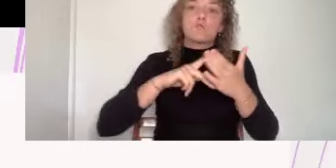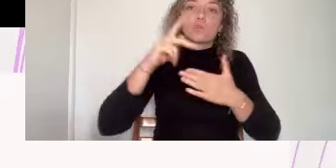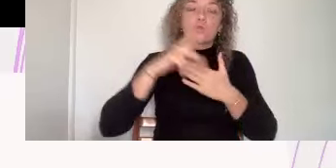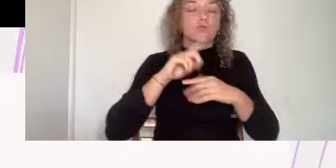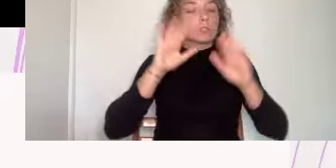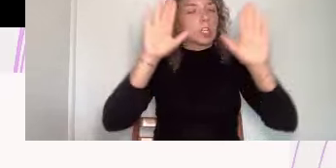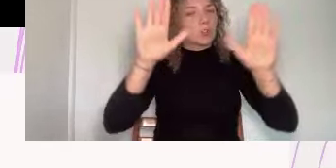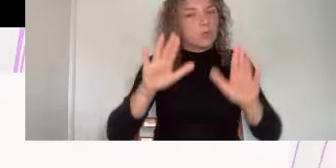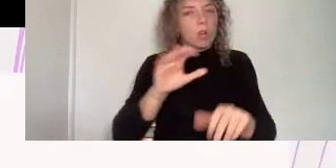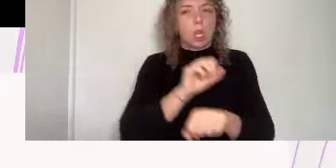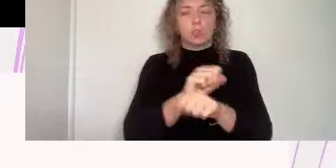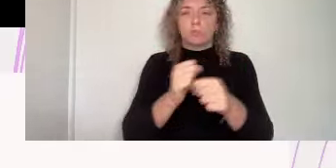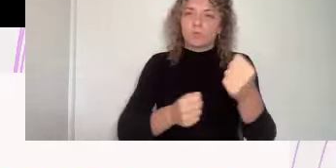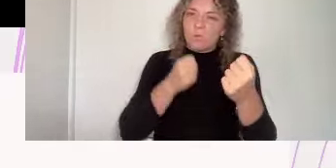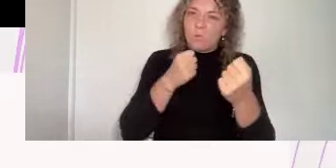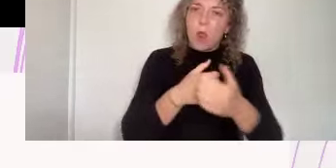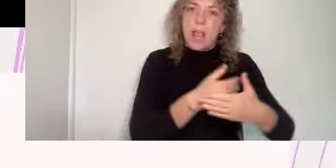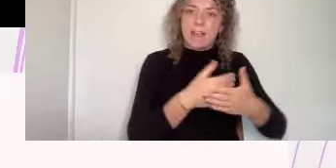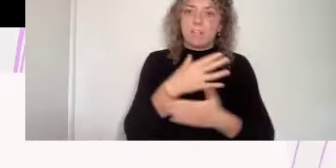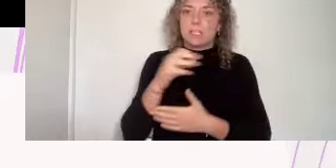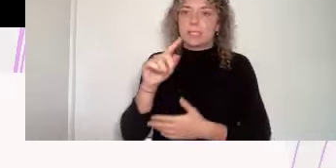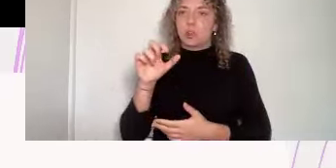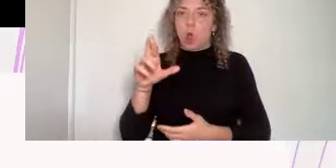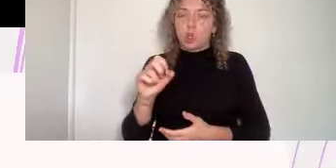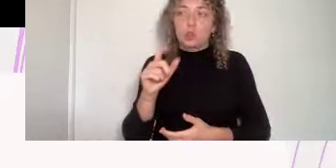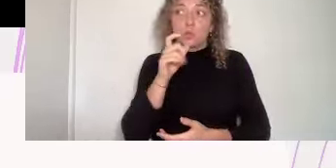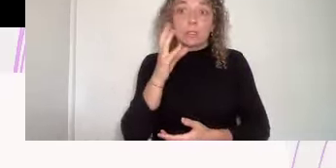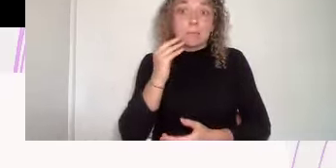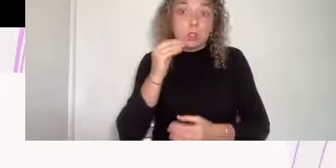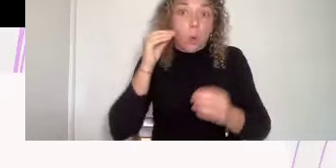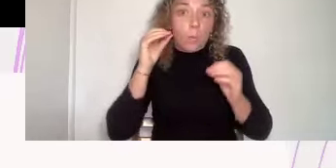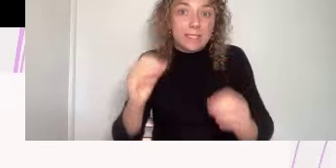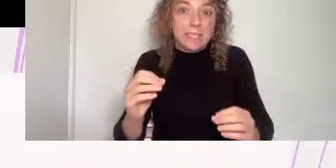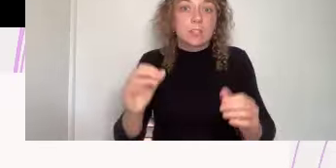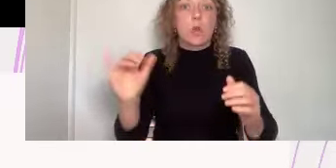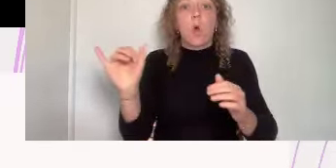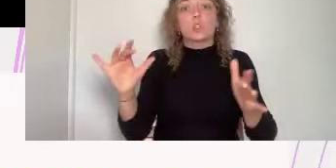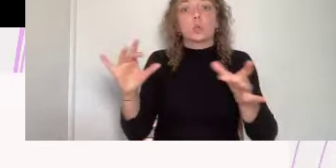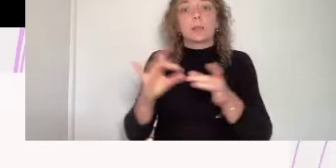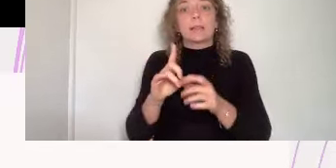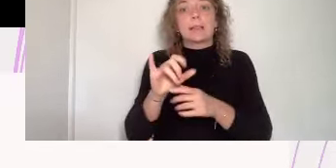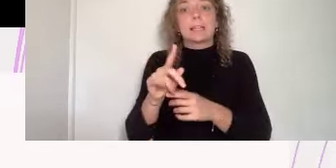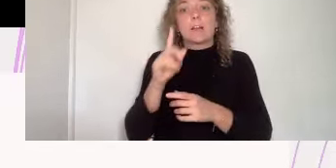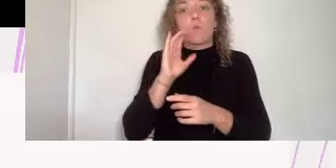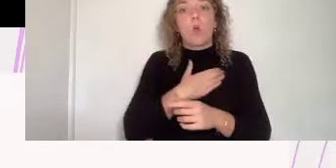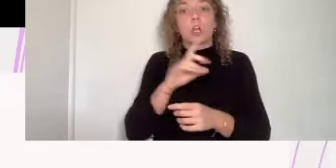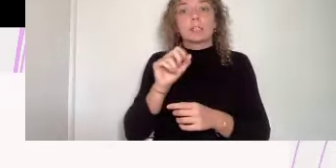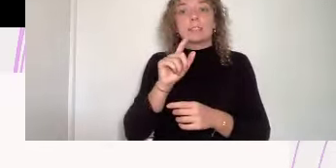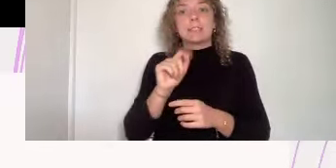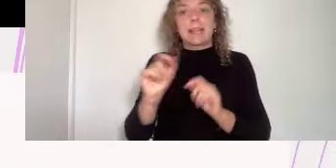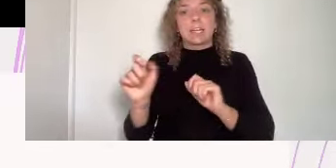great job supporting infants and toddlers experiencing homelessness. It's also a link to our data